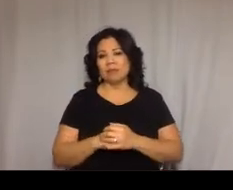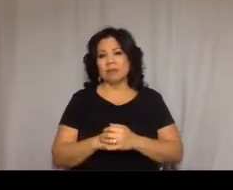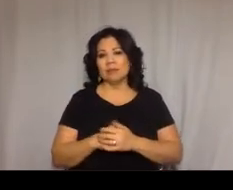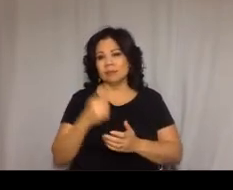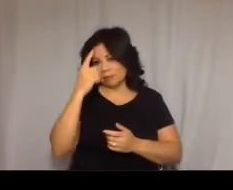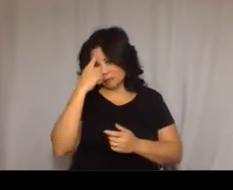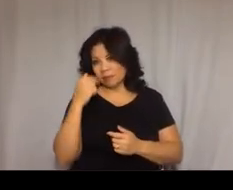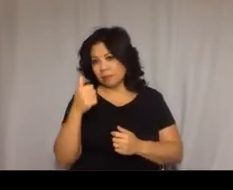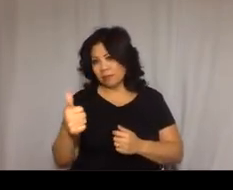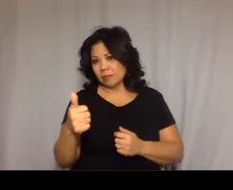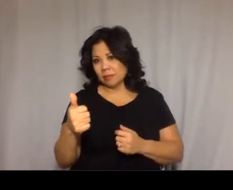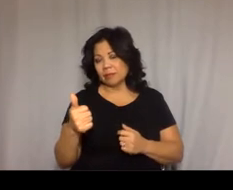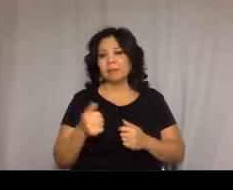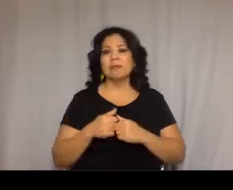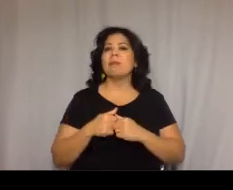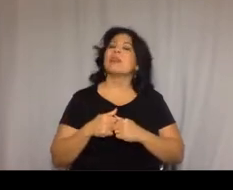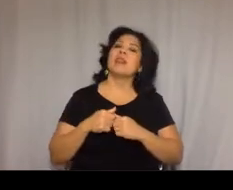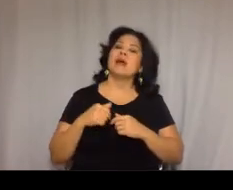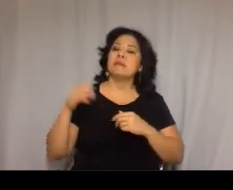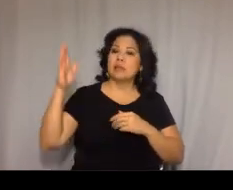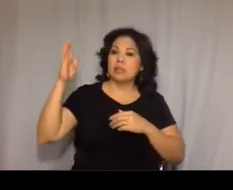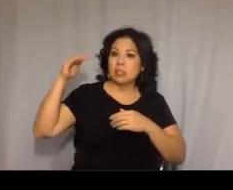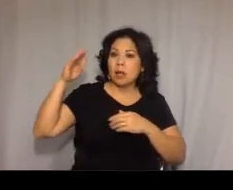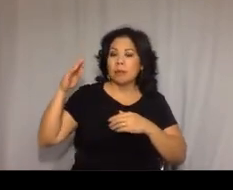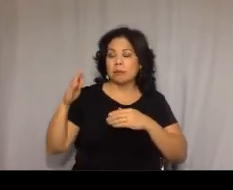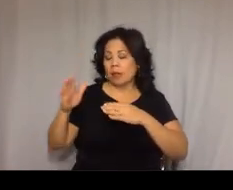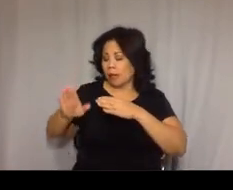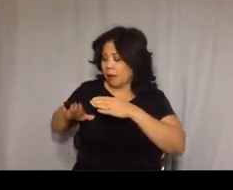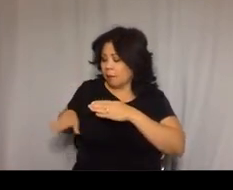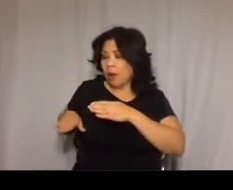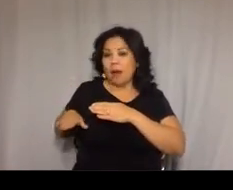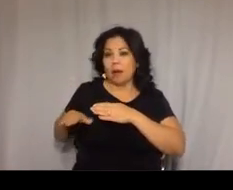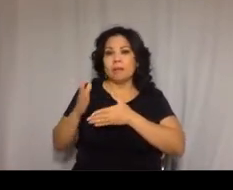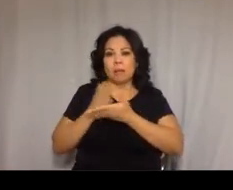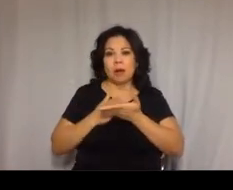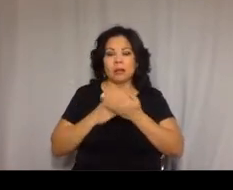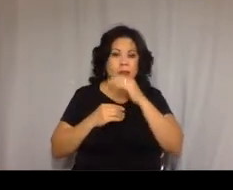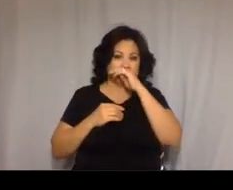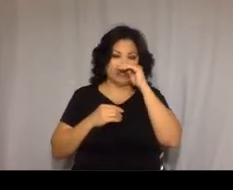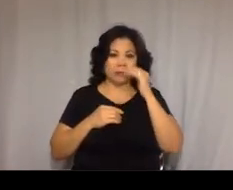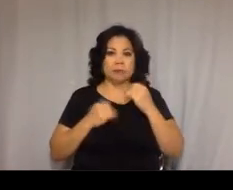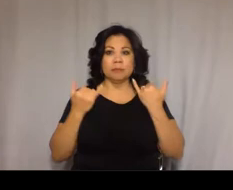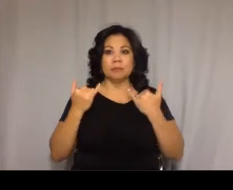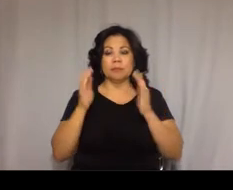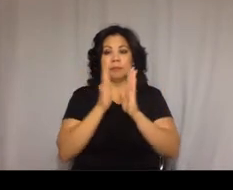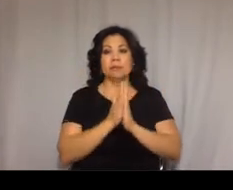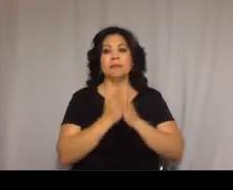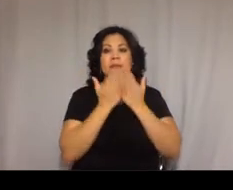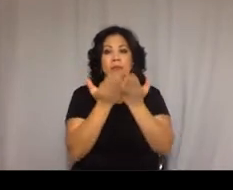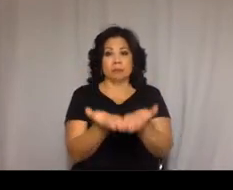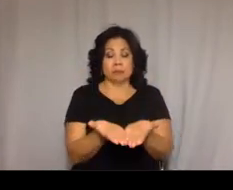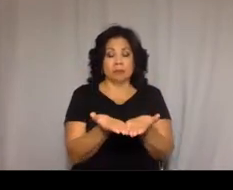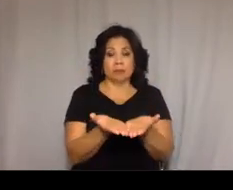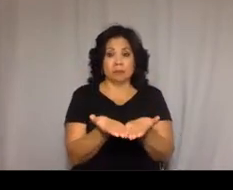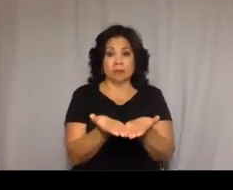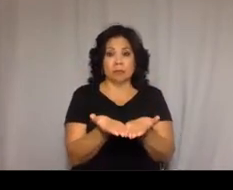do it. We've got a top to our wing and a bottom. And after we do this, we're going to open up our paper, and we're going to go ahead and